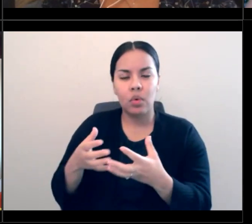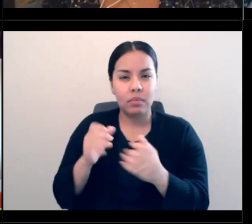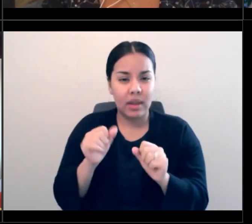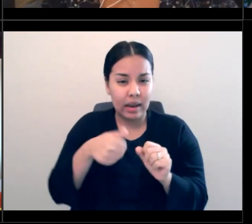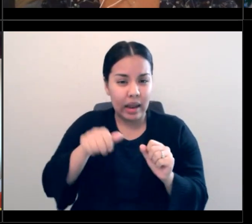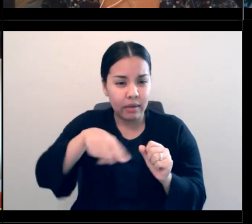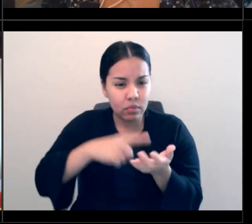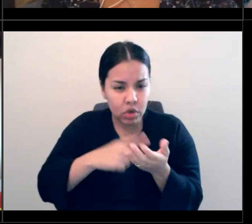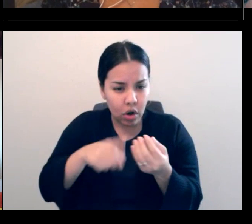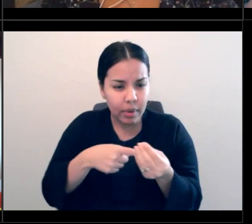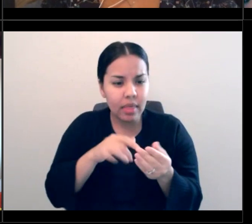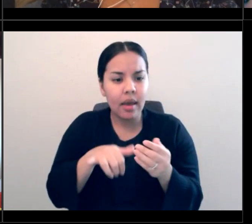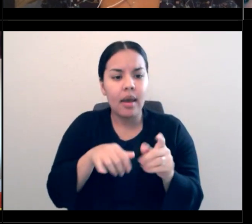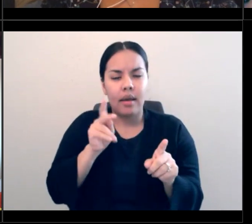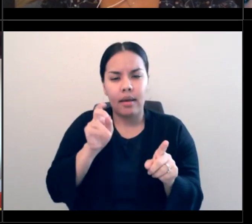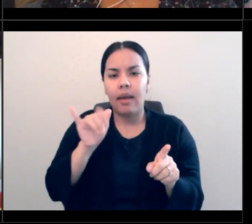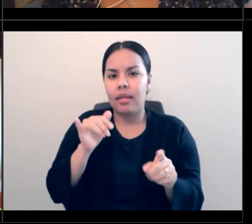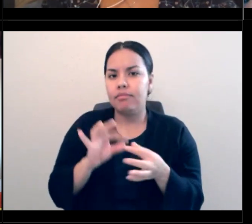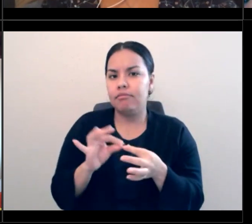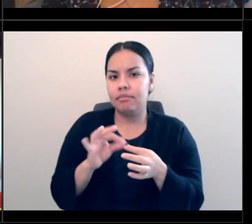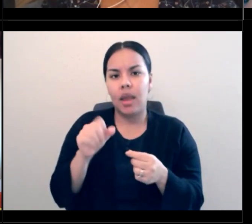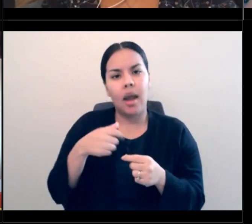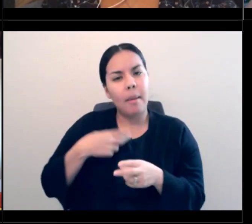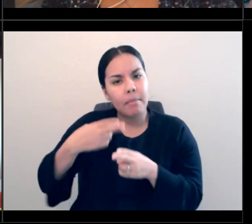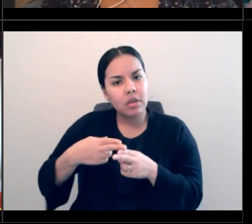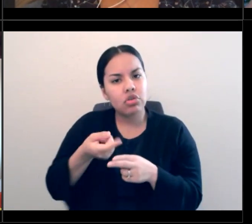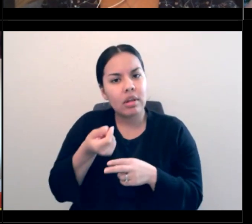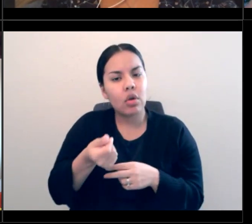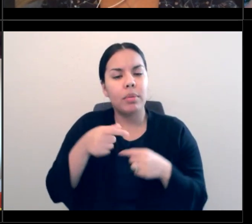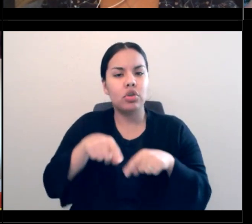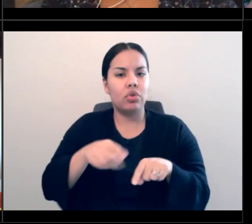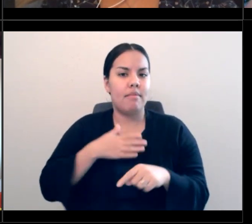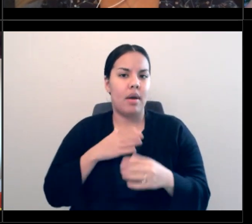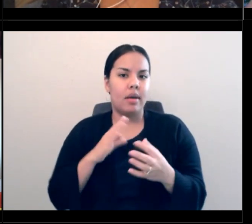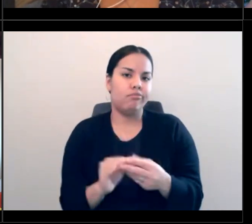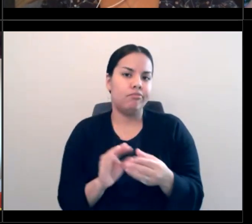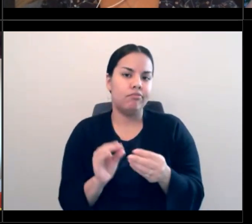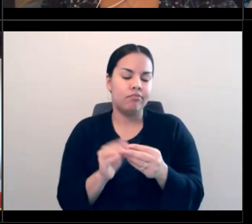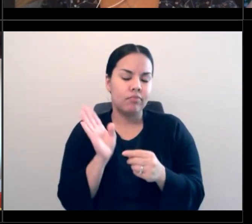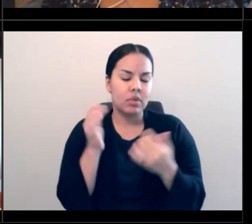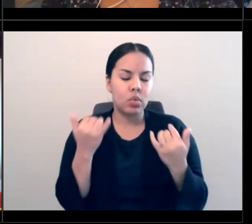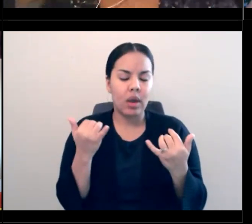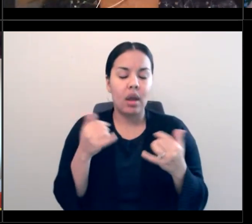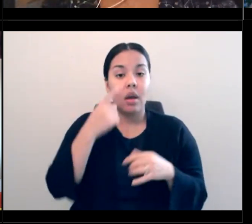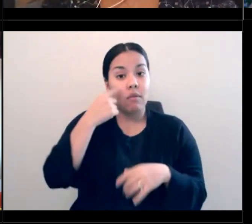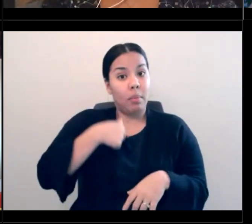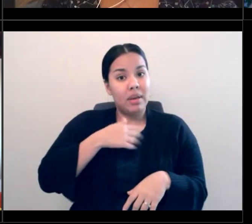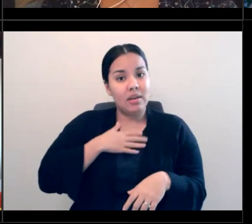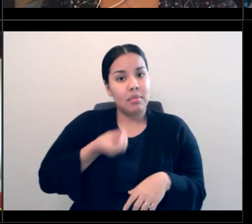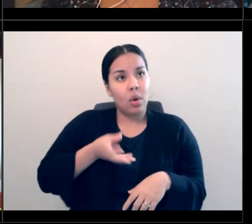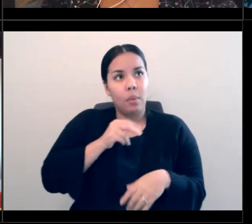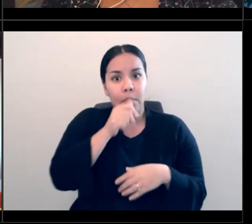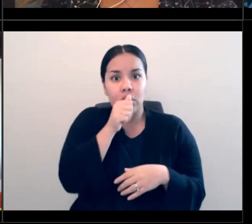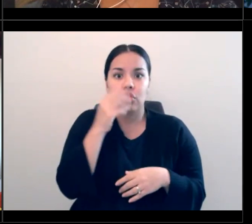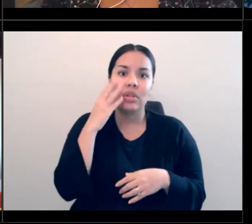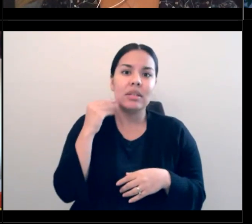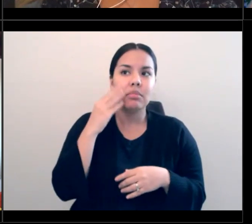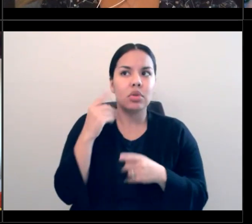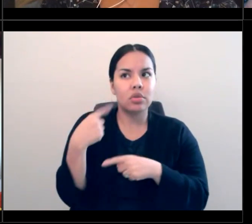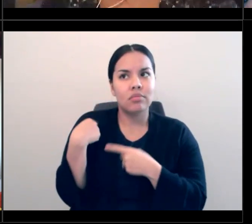So I mentioned that a little bit in my section, and for me personally, it's been just an